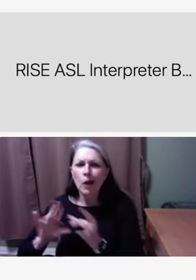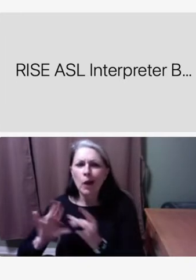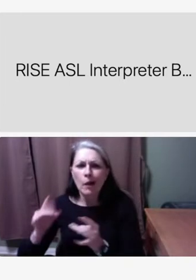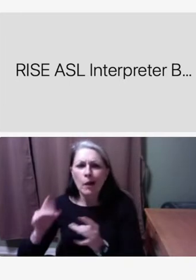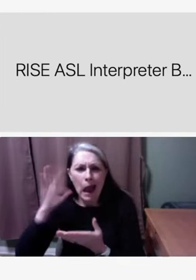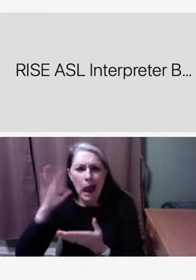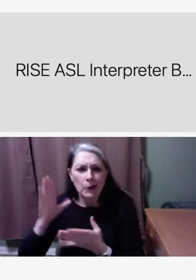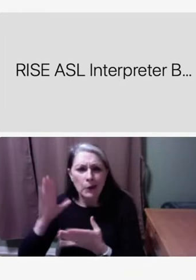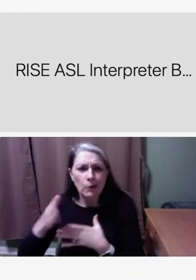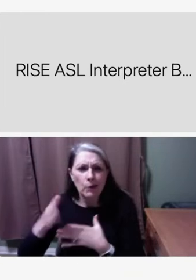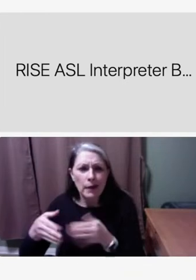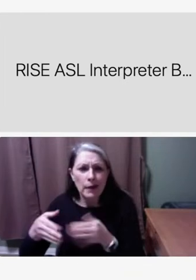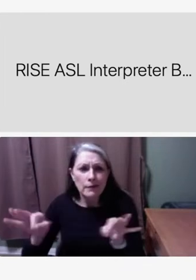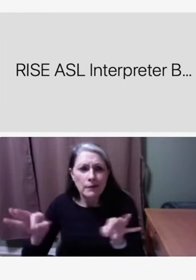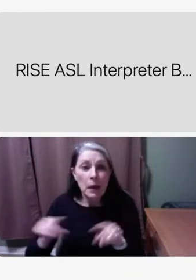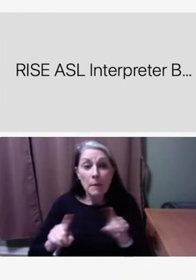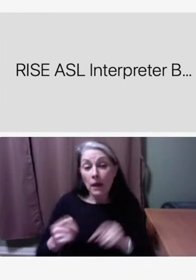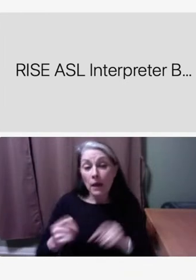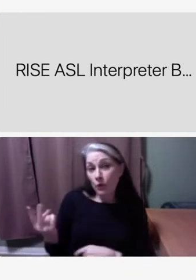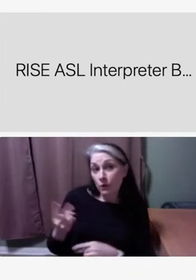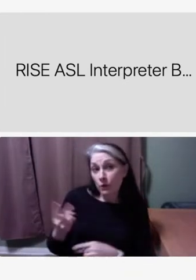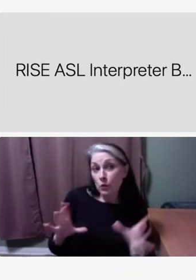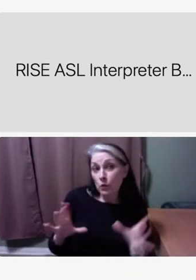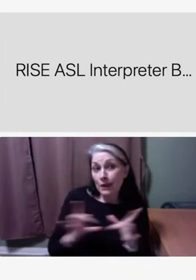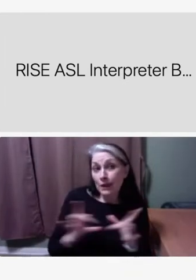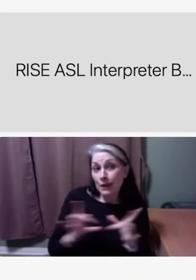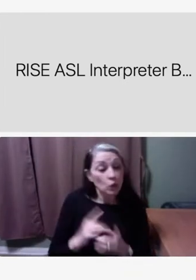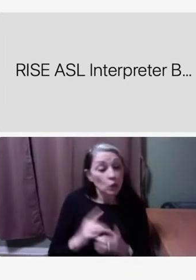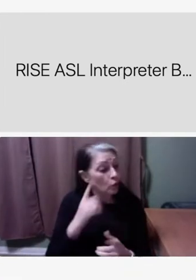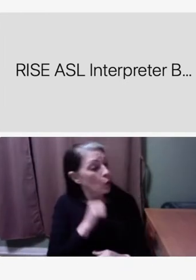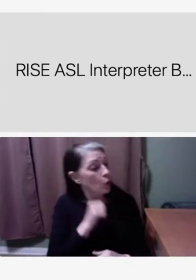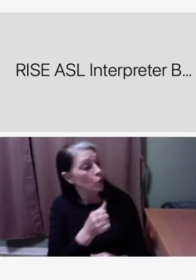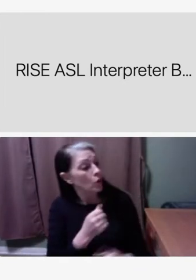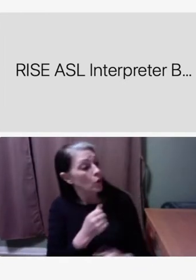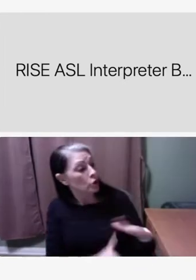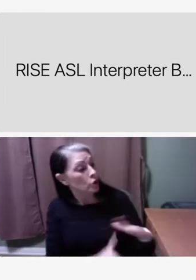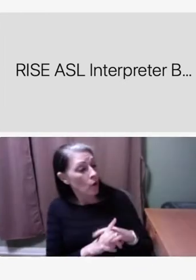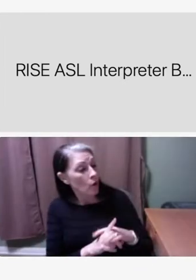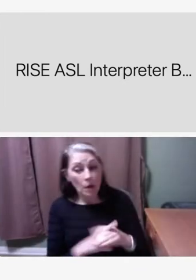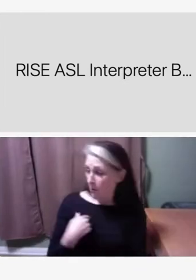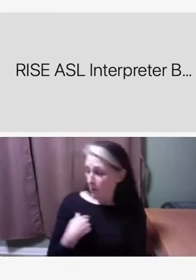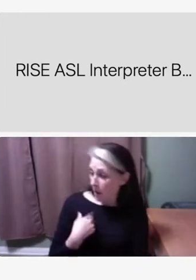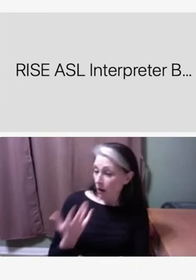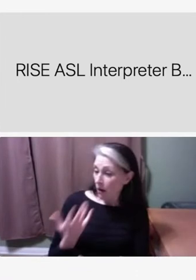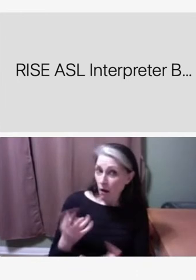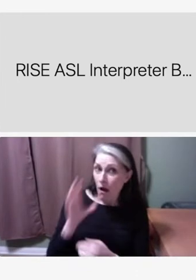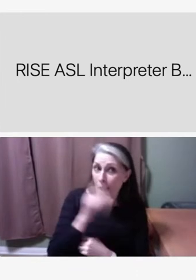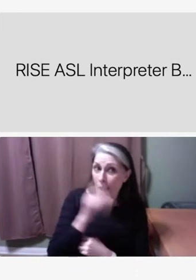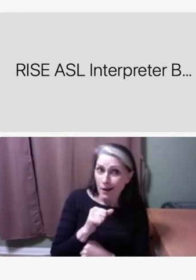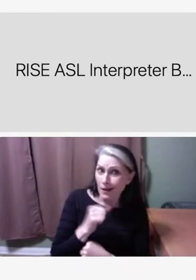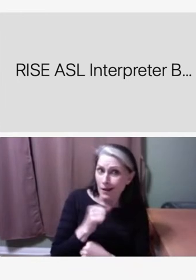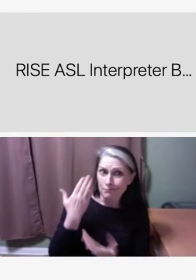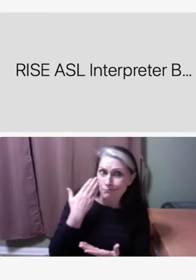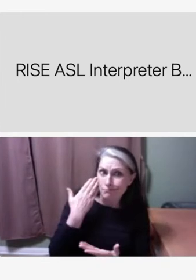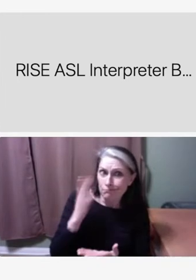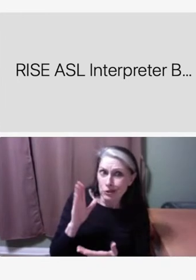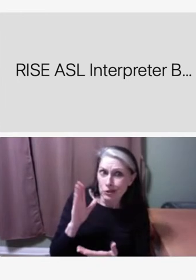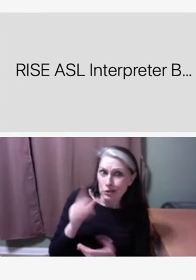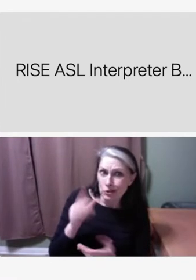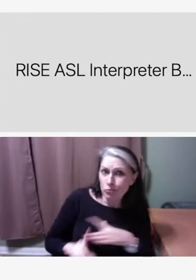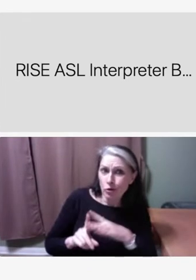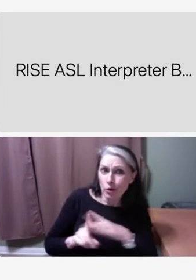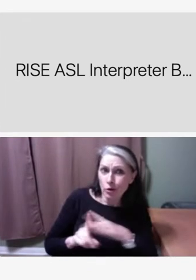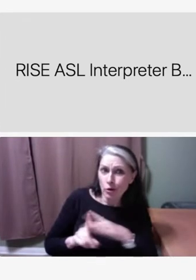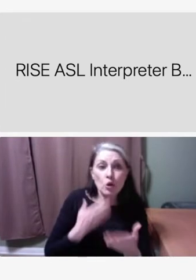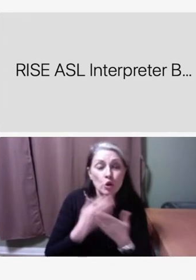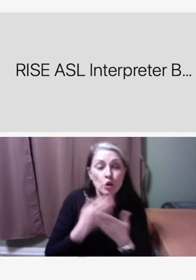And she's like, you guys didn't think we were going to show, did you? I'm like, I guess we didn't. And so, but it was good to see the turnout. But one of the things that was a